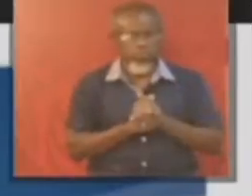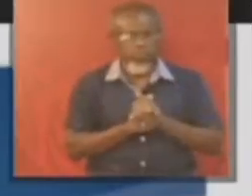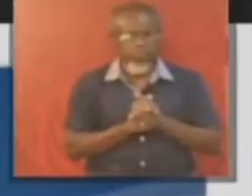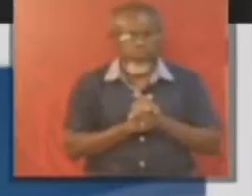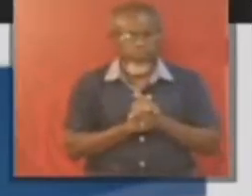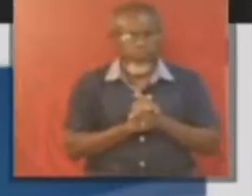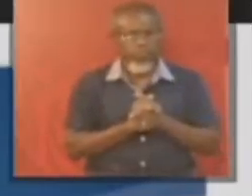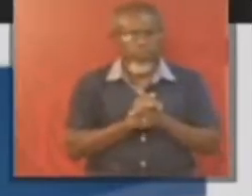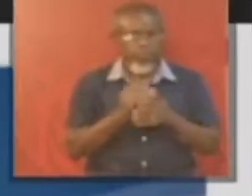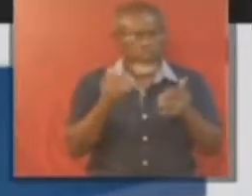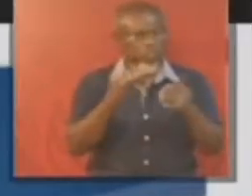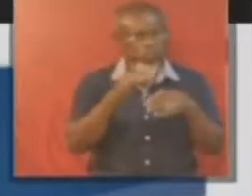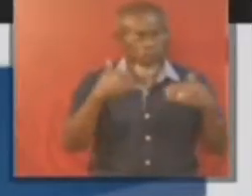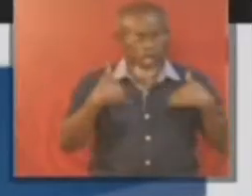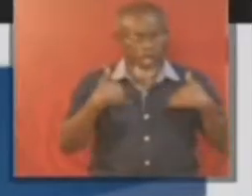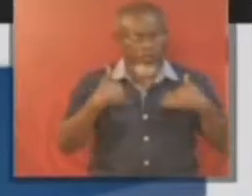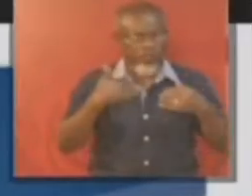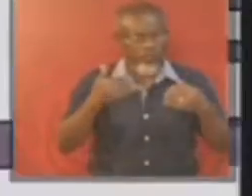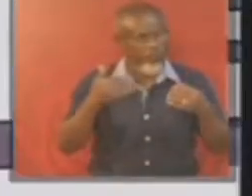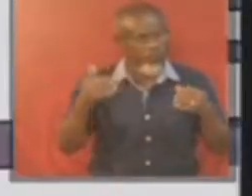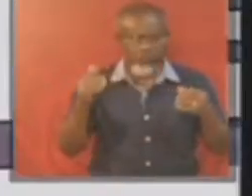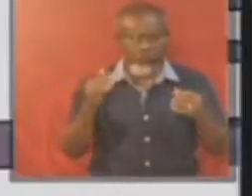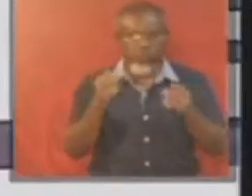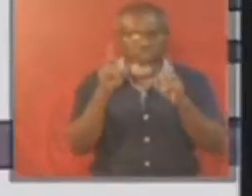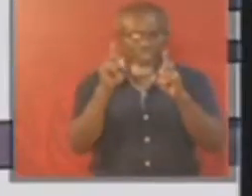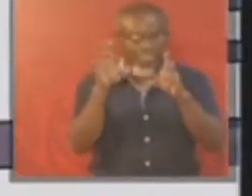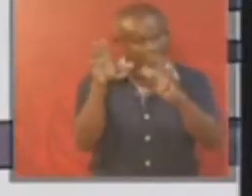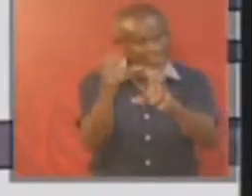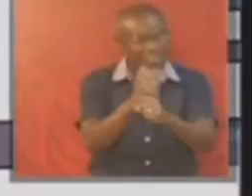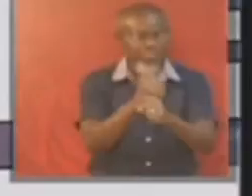healthcare access for patients. Next slide.